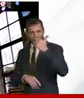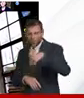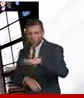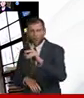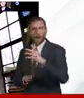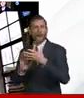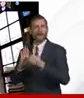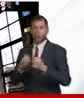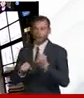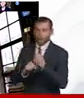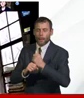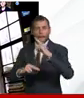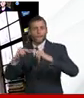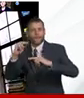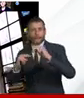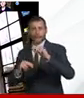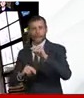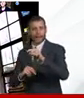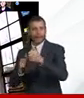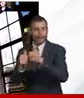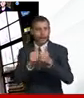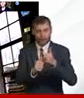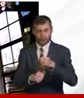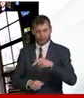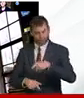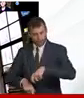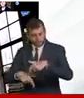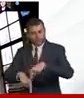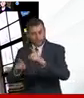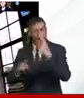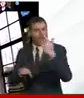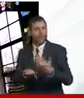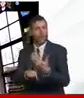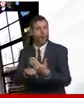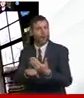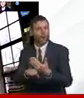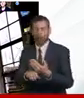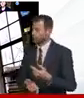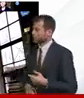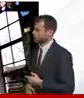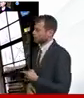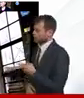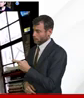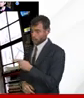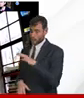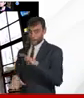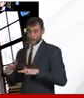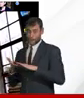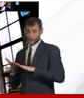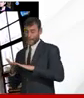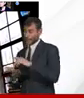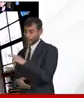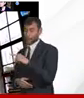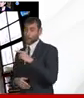is it because you share donald trump's concerns that the cure can be more dangerous than the problem the sentiment he